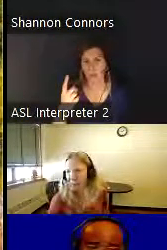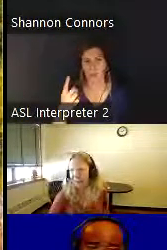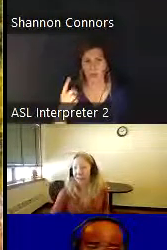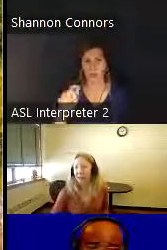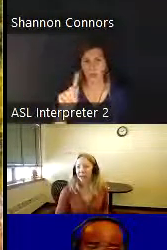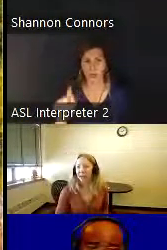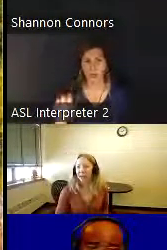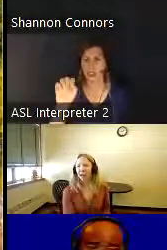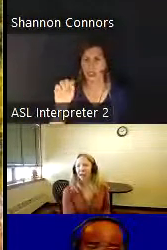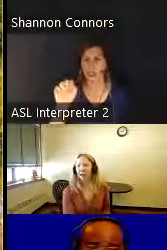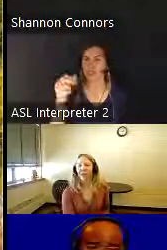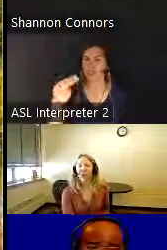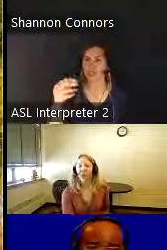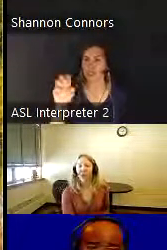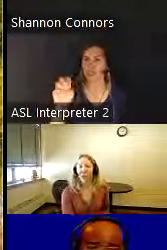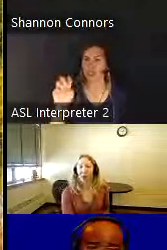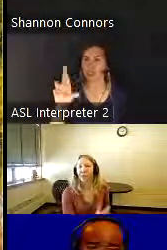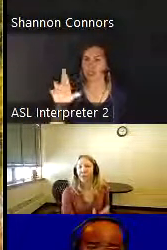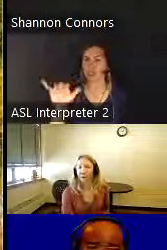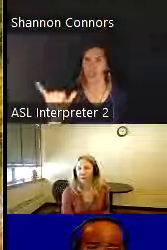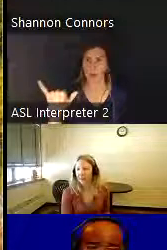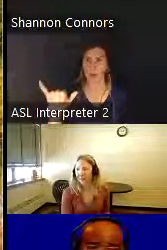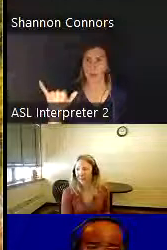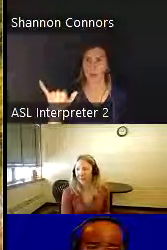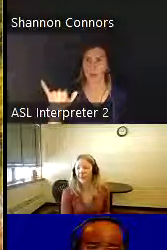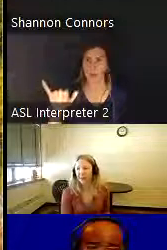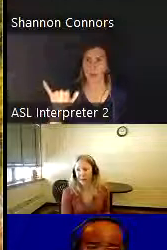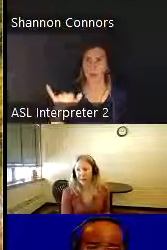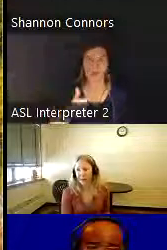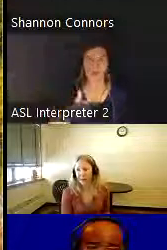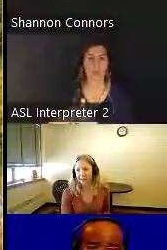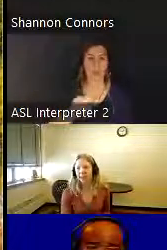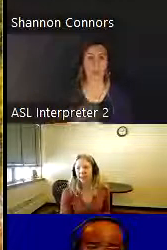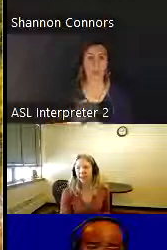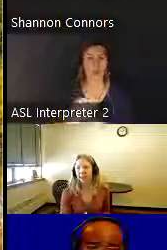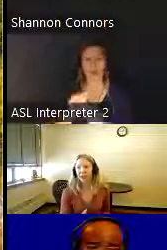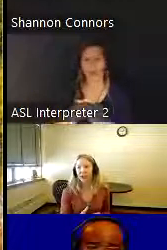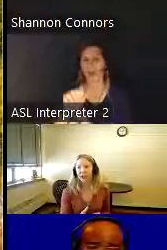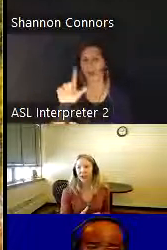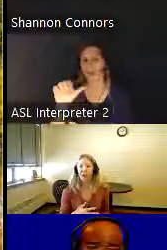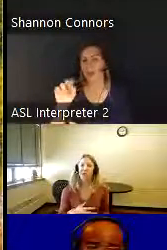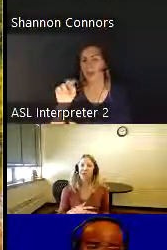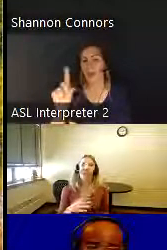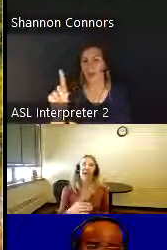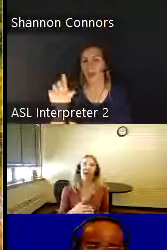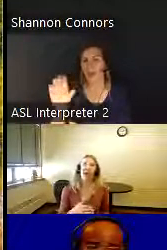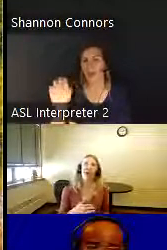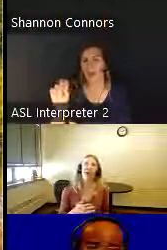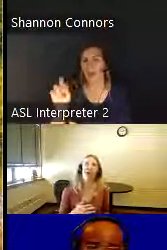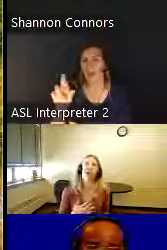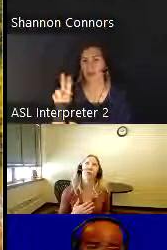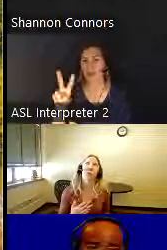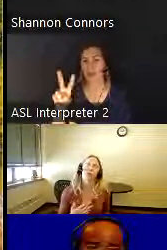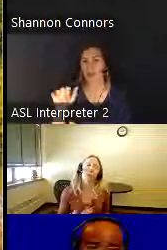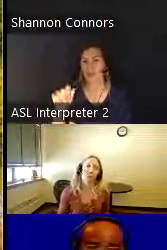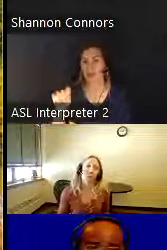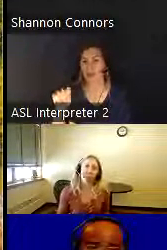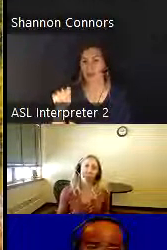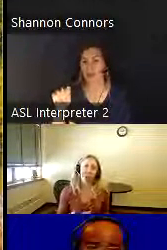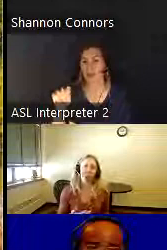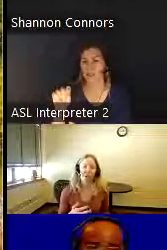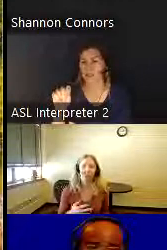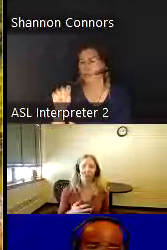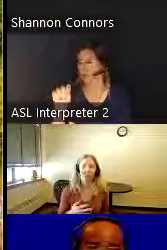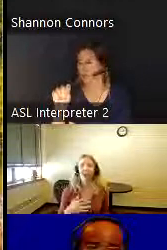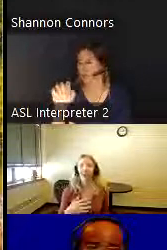Sherry is working, she works with land conservancies, and she's interested in how this tool would